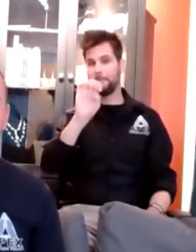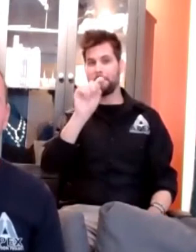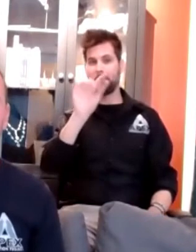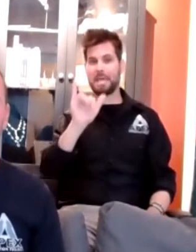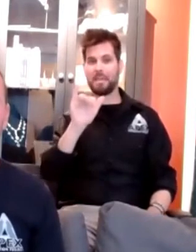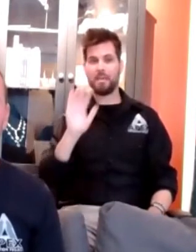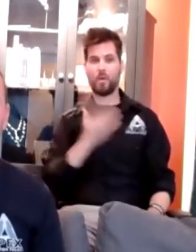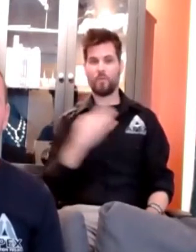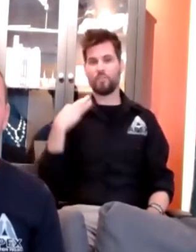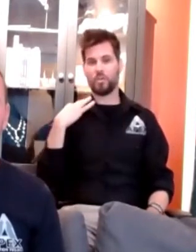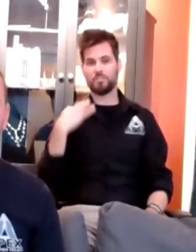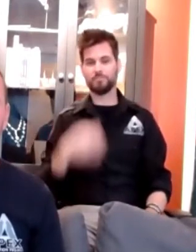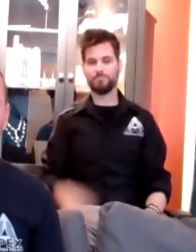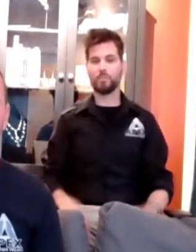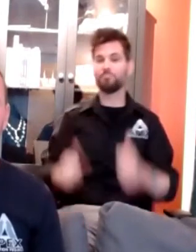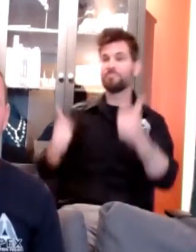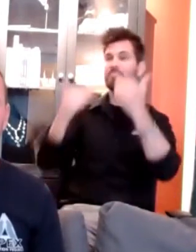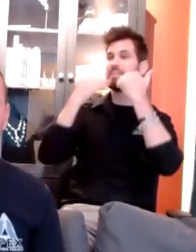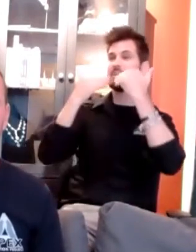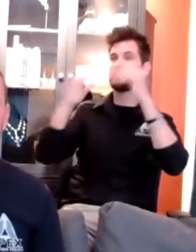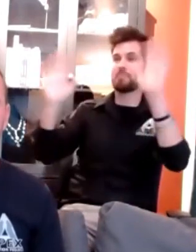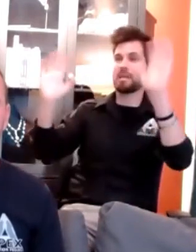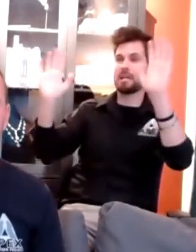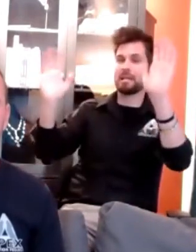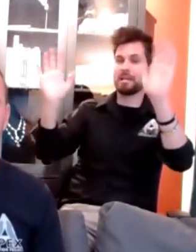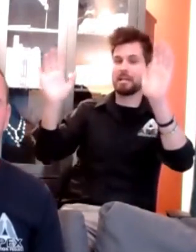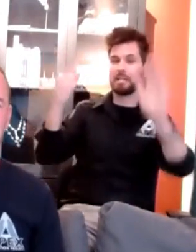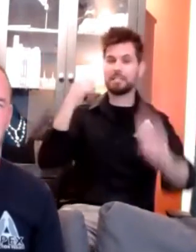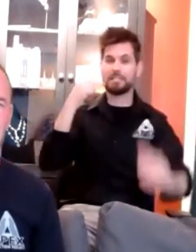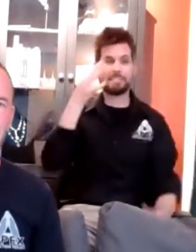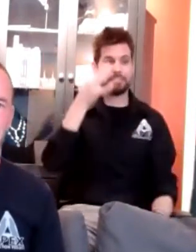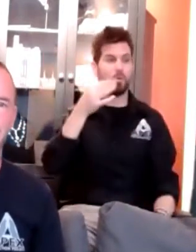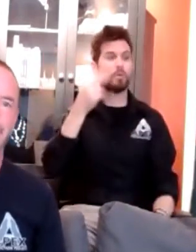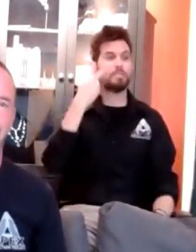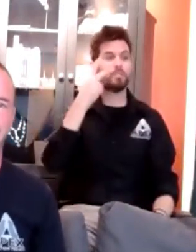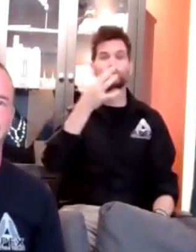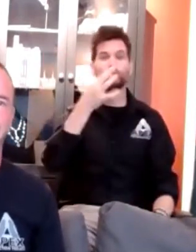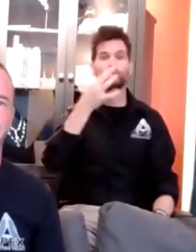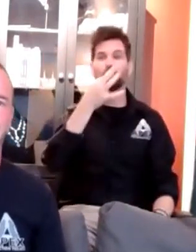everyone. Thanks so much, and we'll see you soon right here. Bye. Bye, guys.